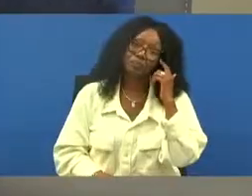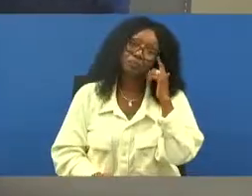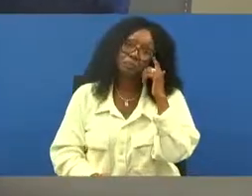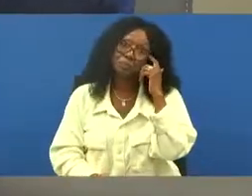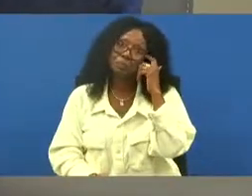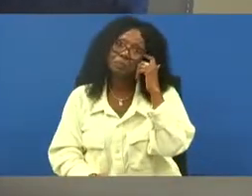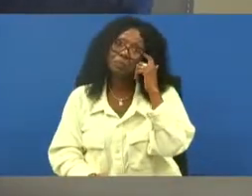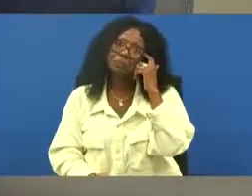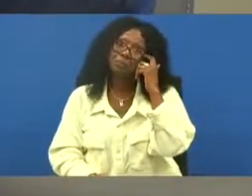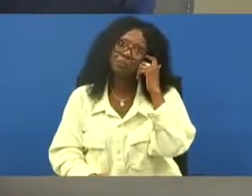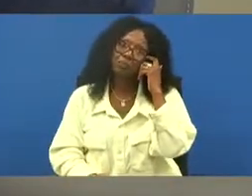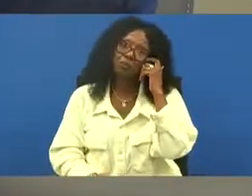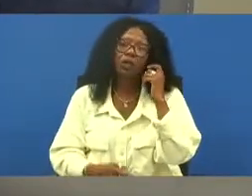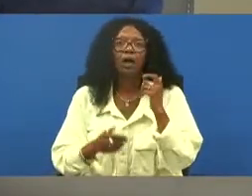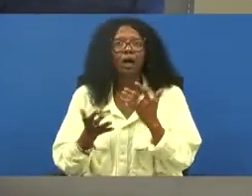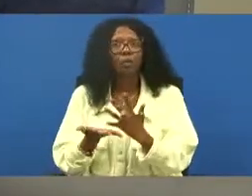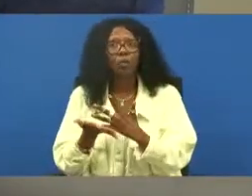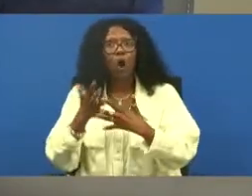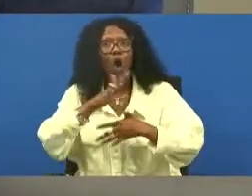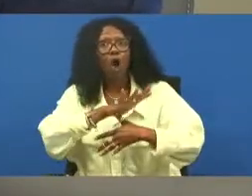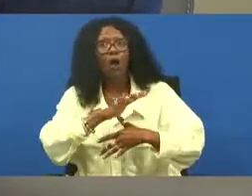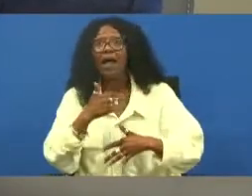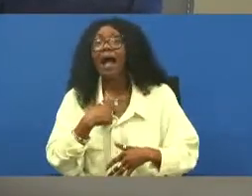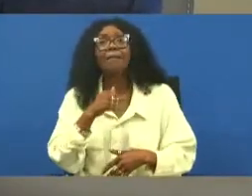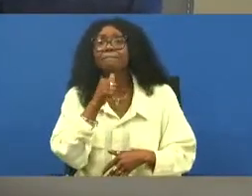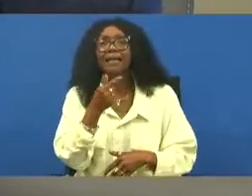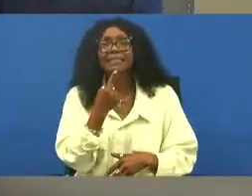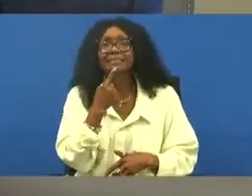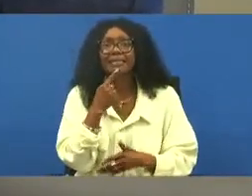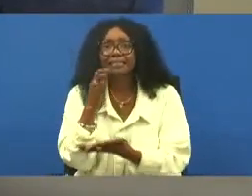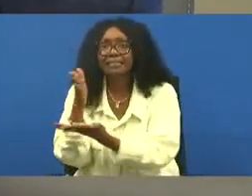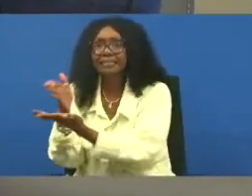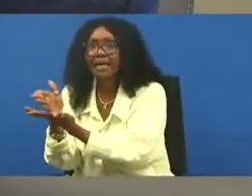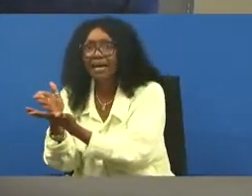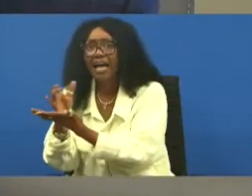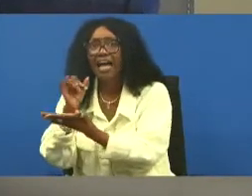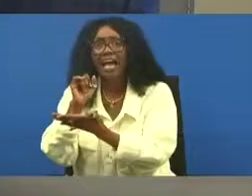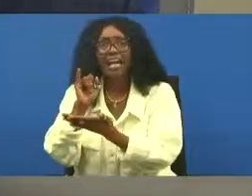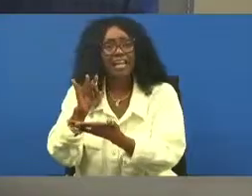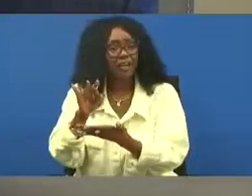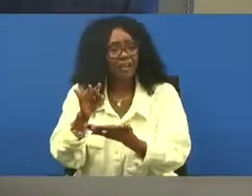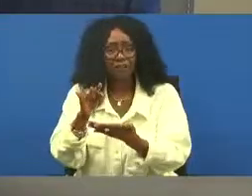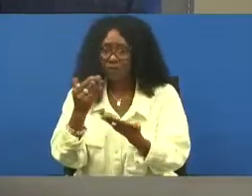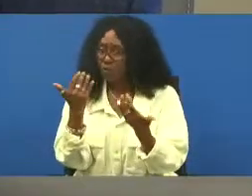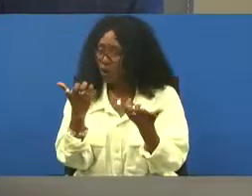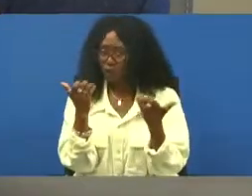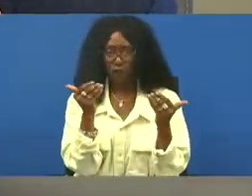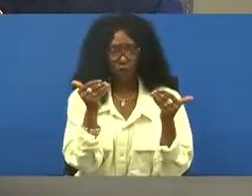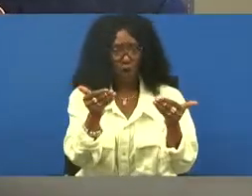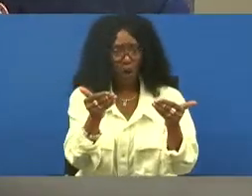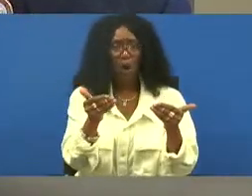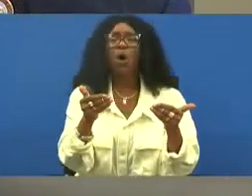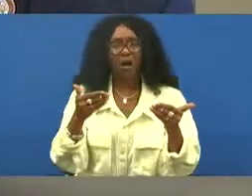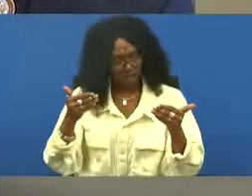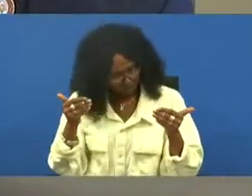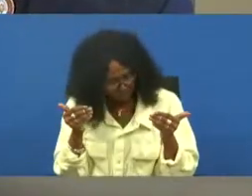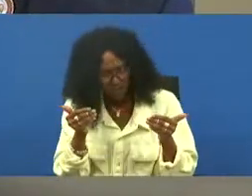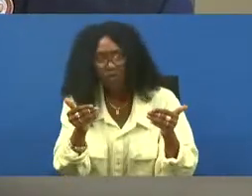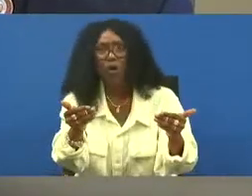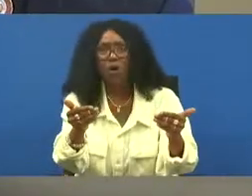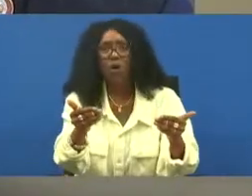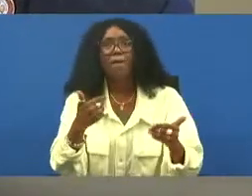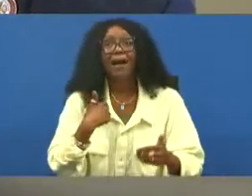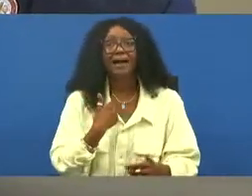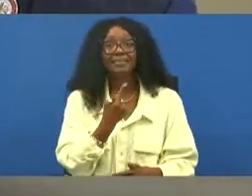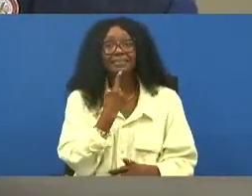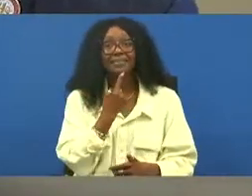And when it talks about priorities, I'm not saying stop it. If the train is moving forward, let it move forward. What I'm saying is let's sit down and